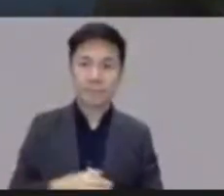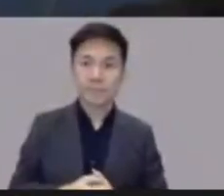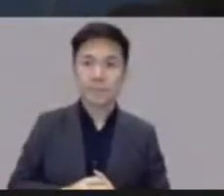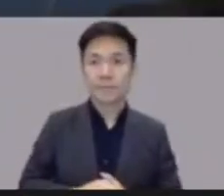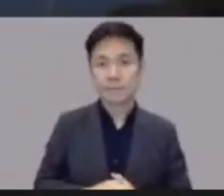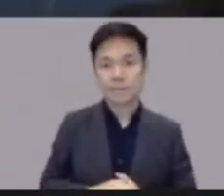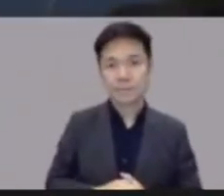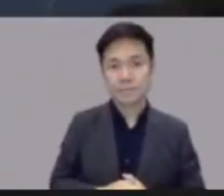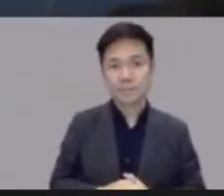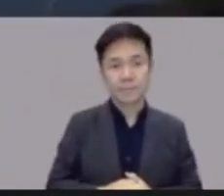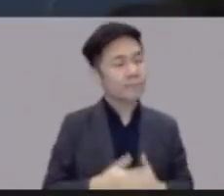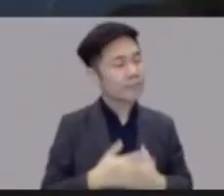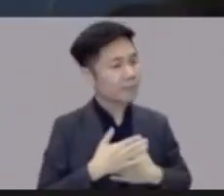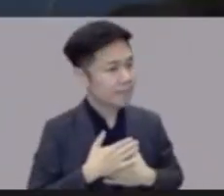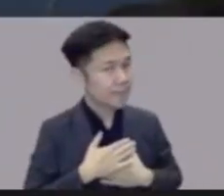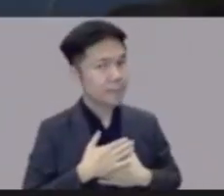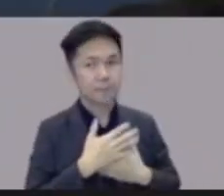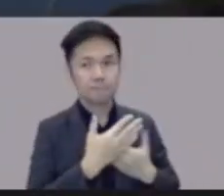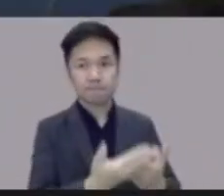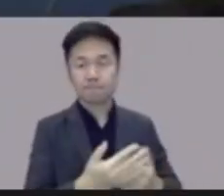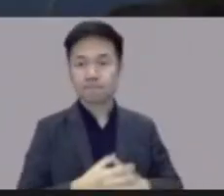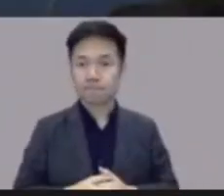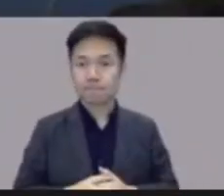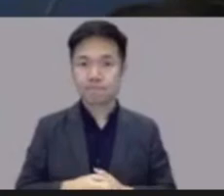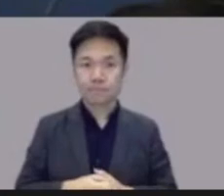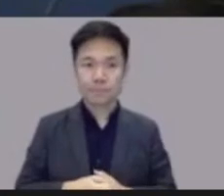thank you very much Mr chairman